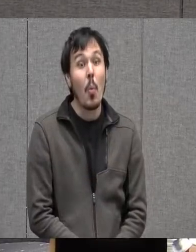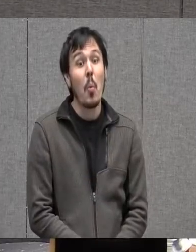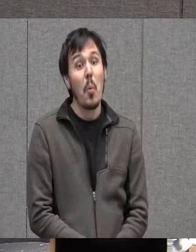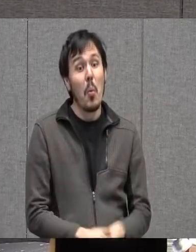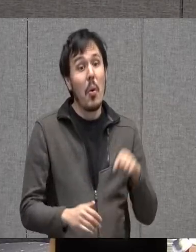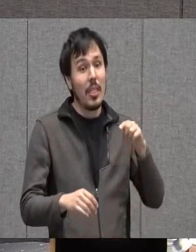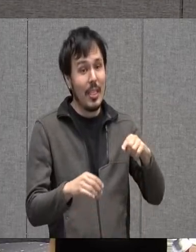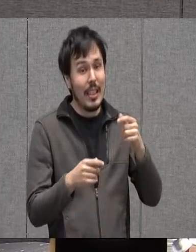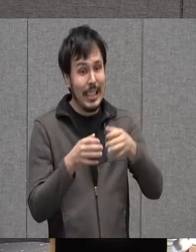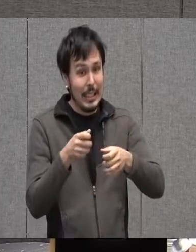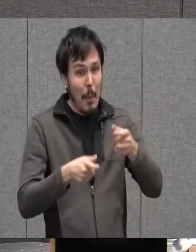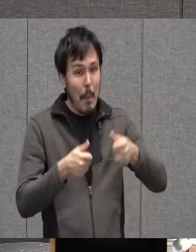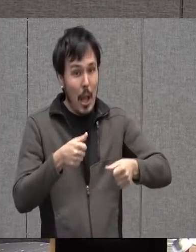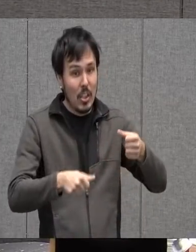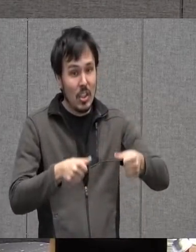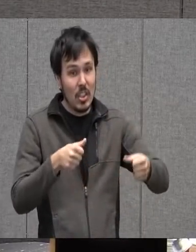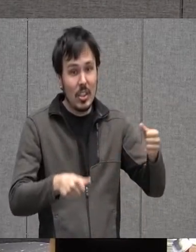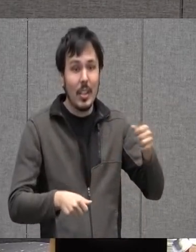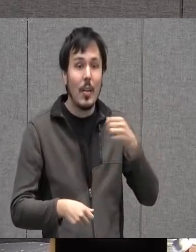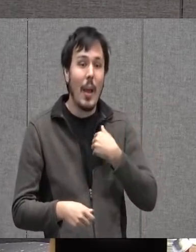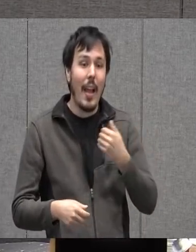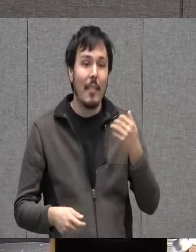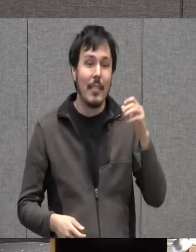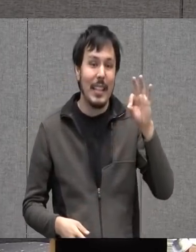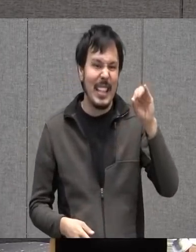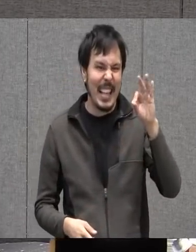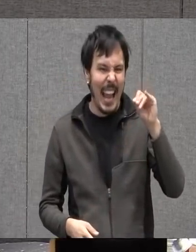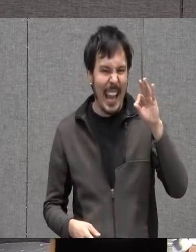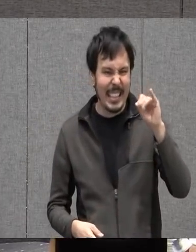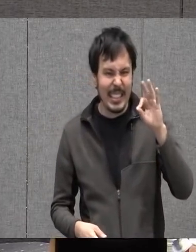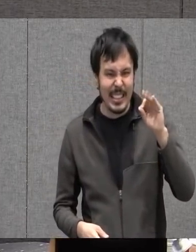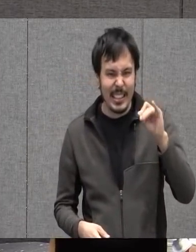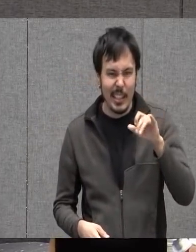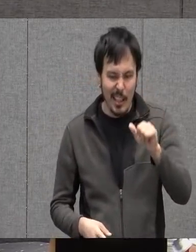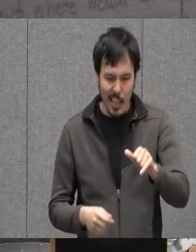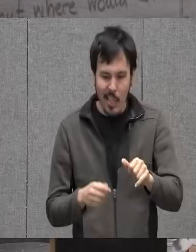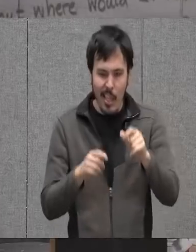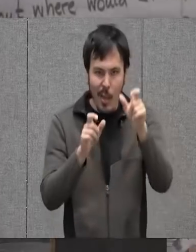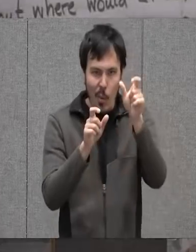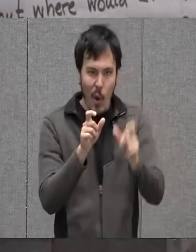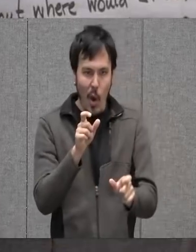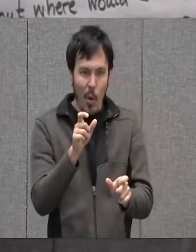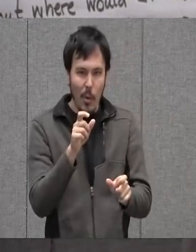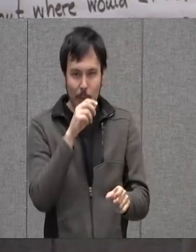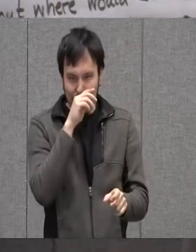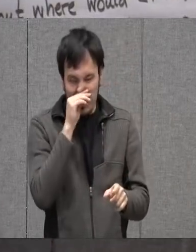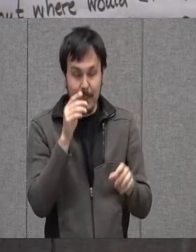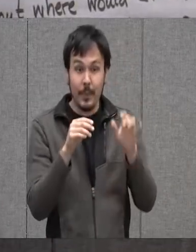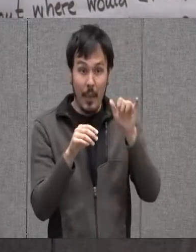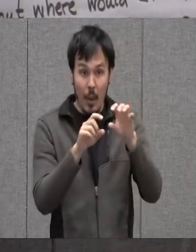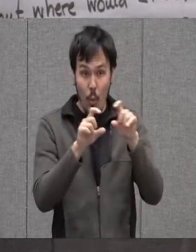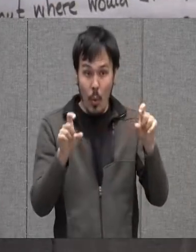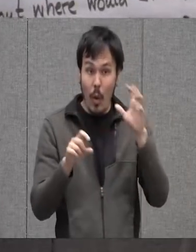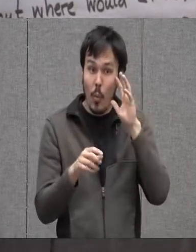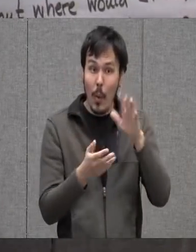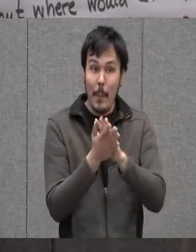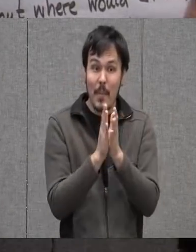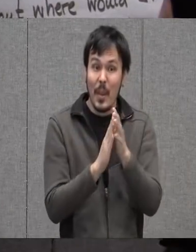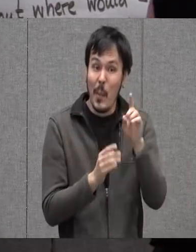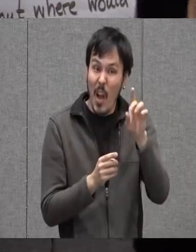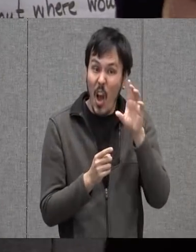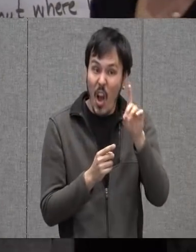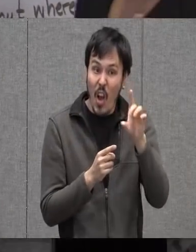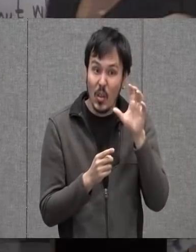puzzle right here, we have the 90s row, which means that we're going to get into the hundreds row like